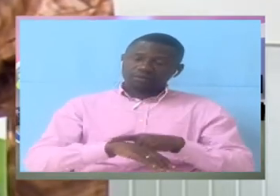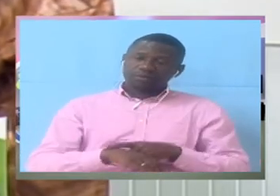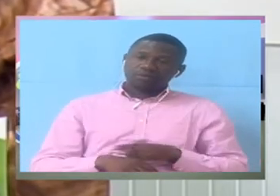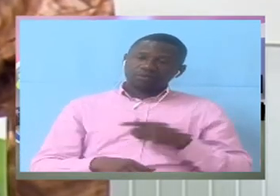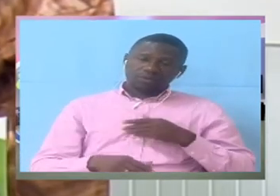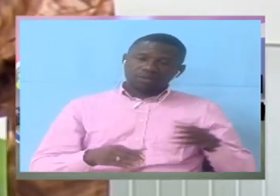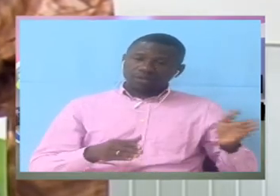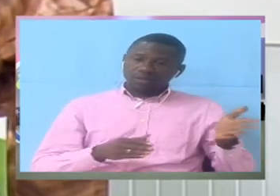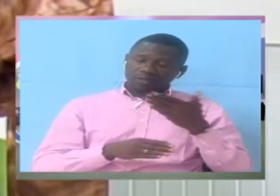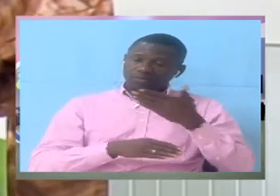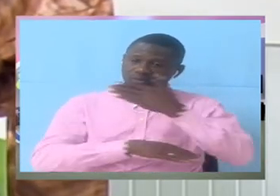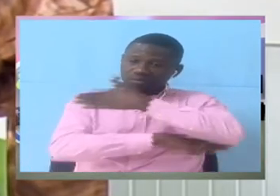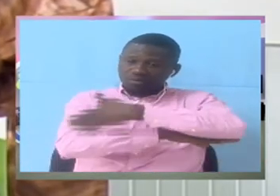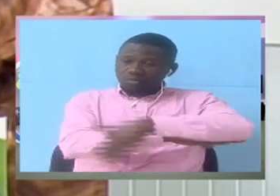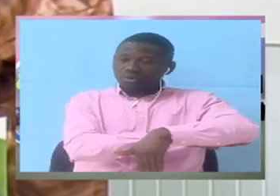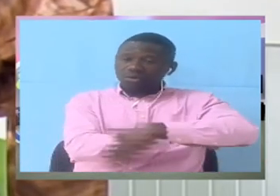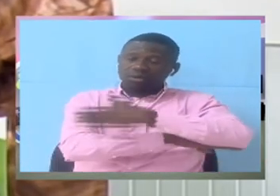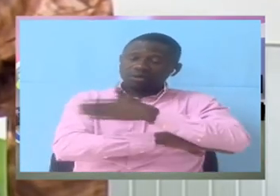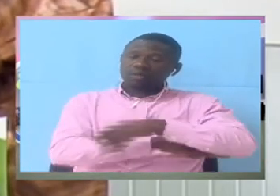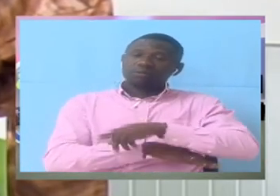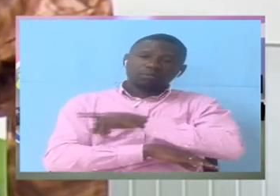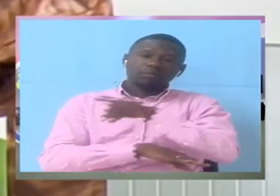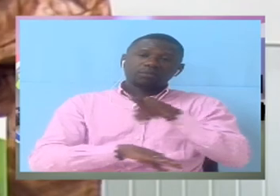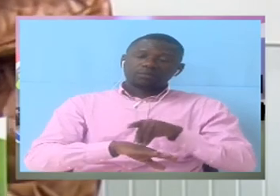to the border.